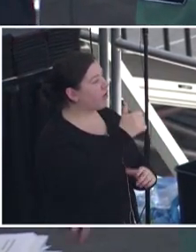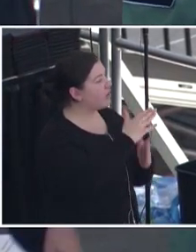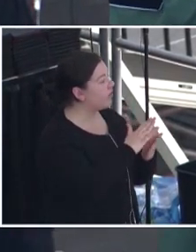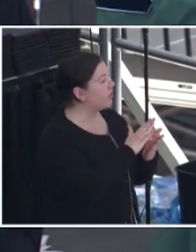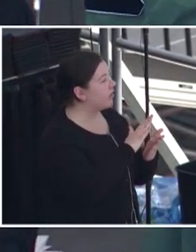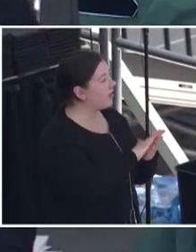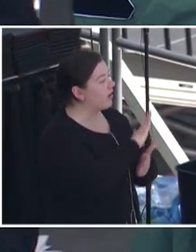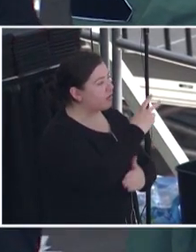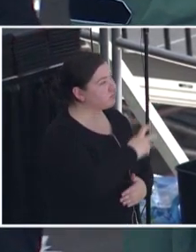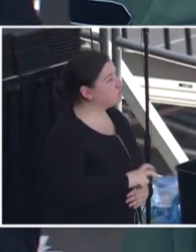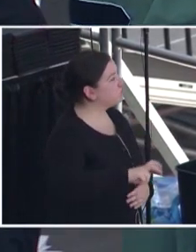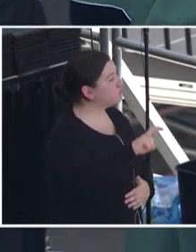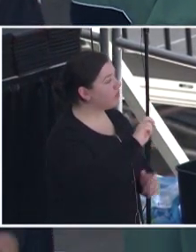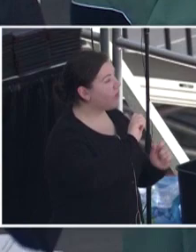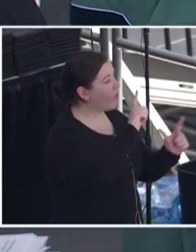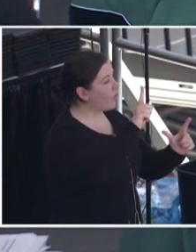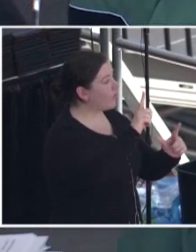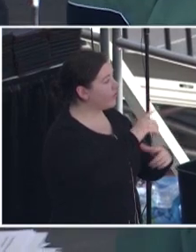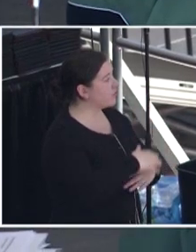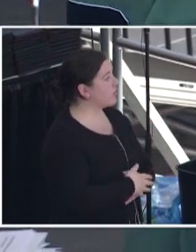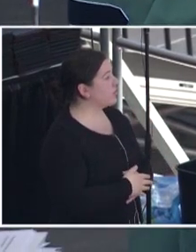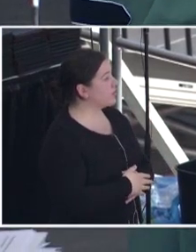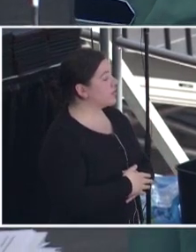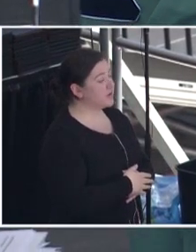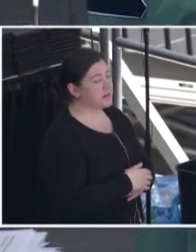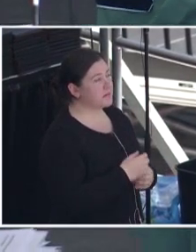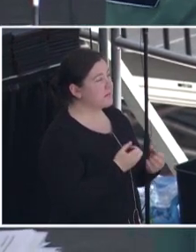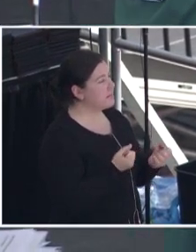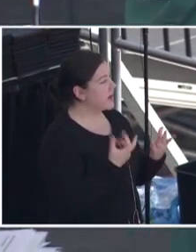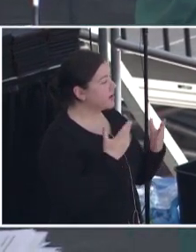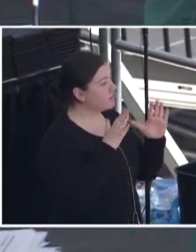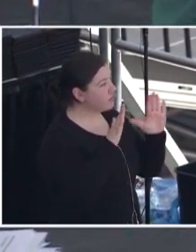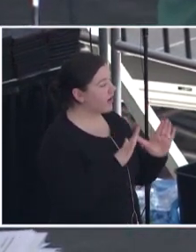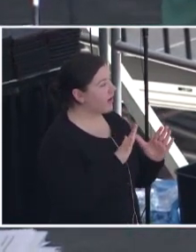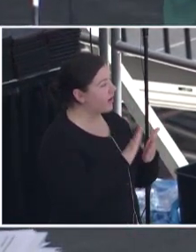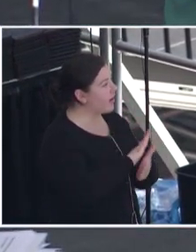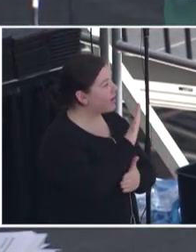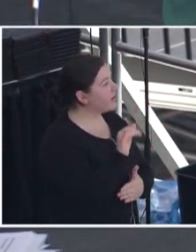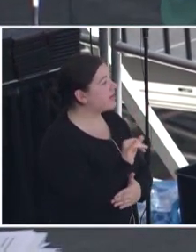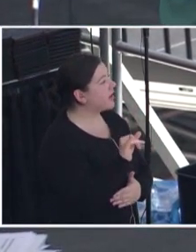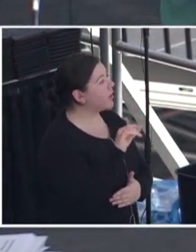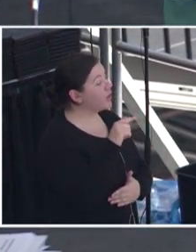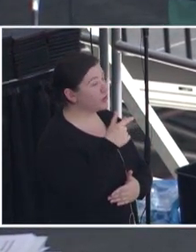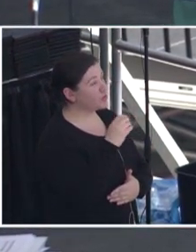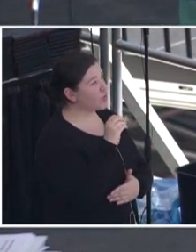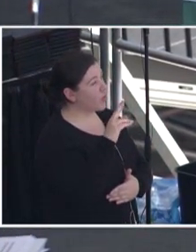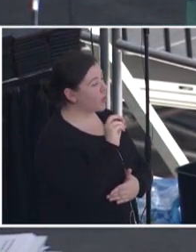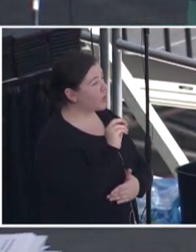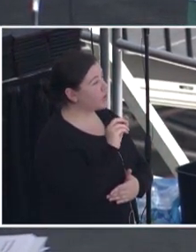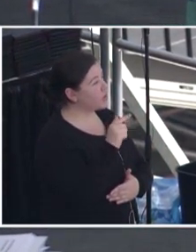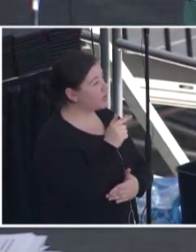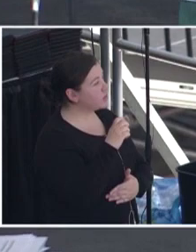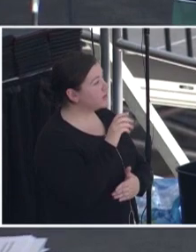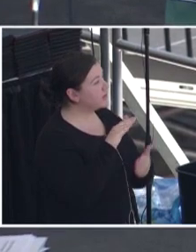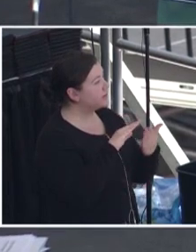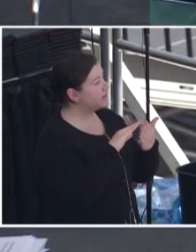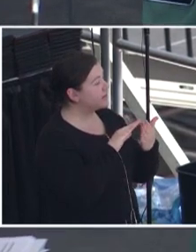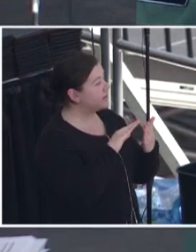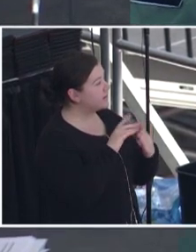including Georgetown University, Columbia, Lowell